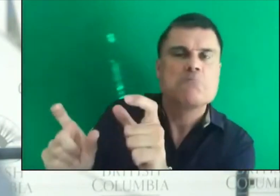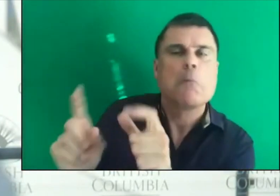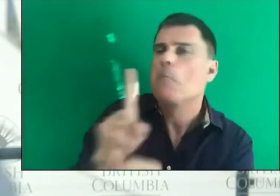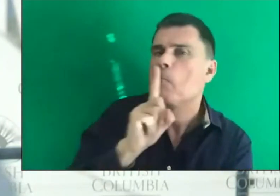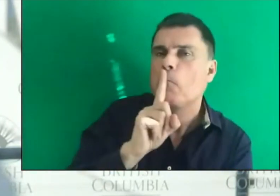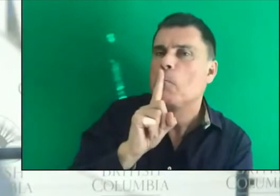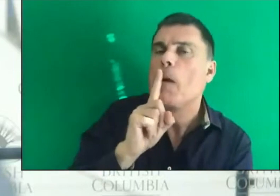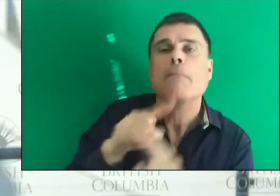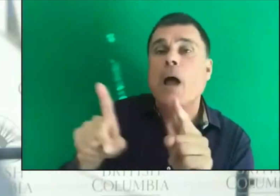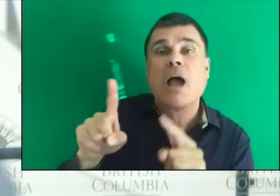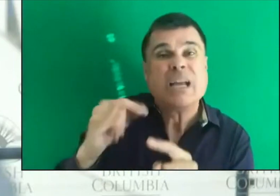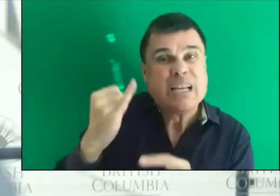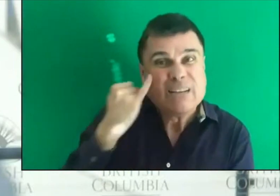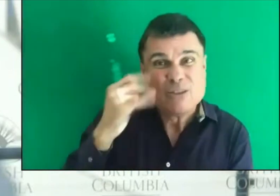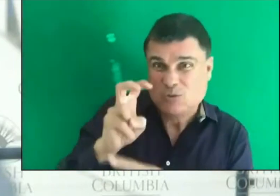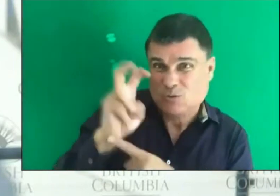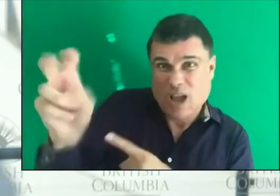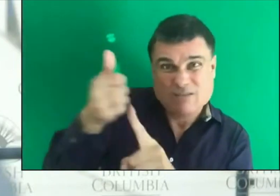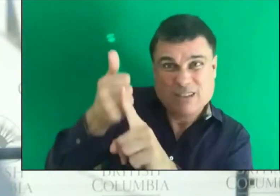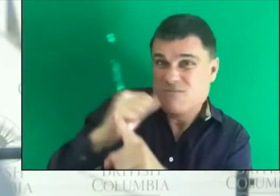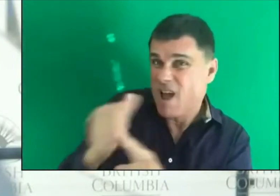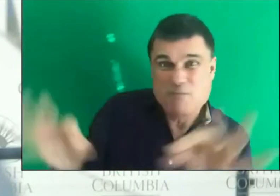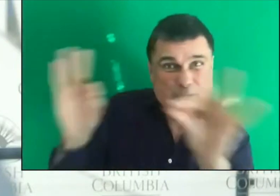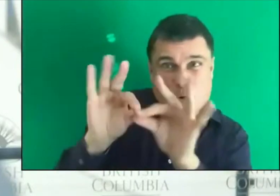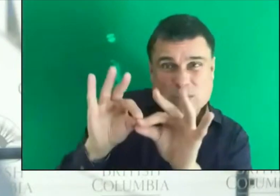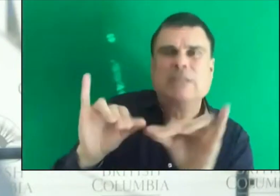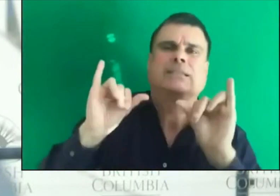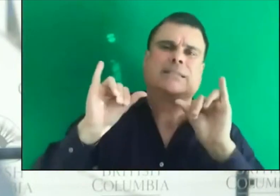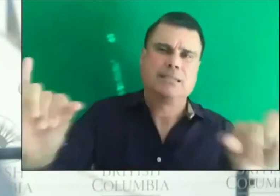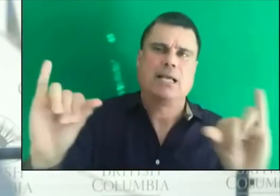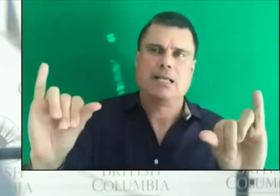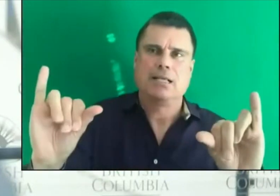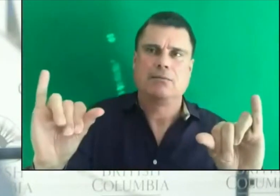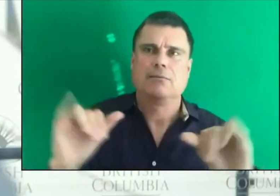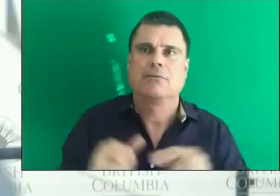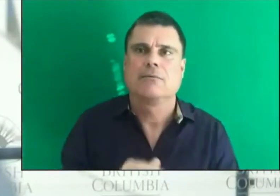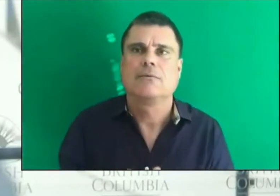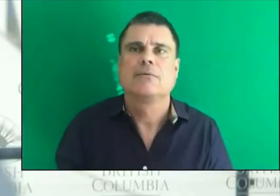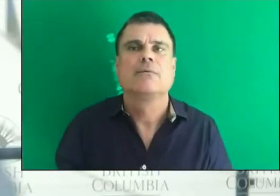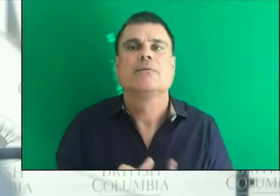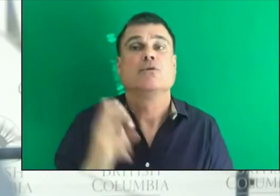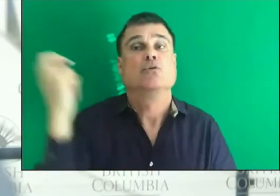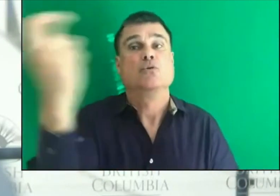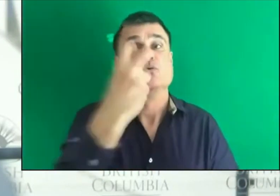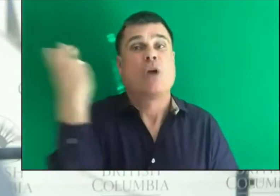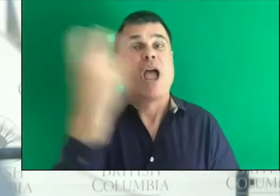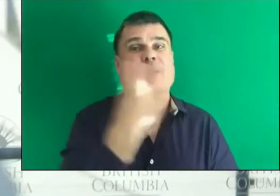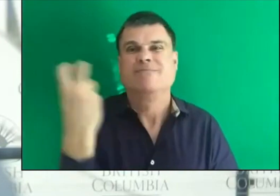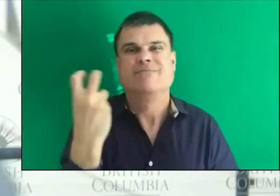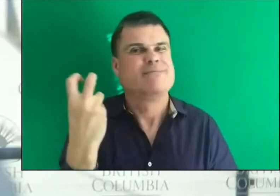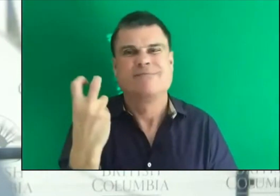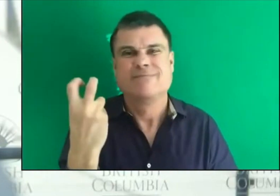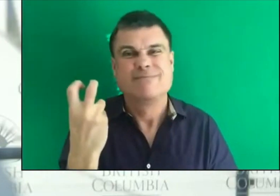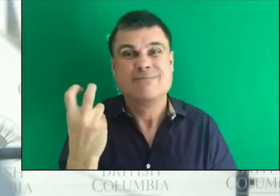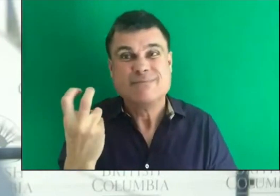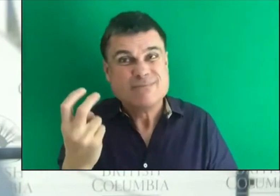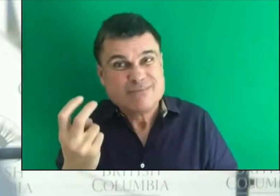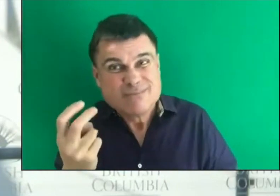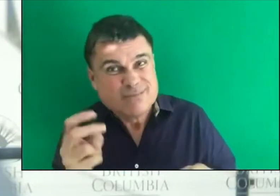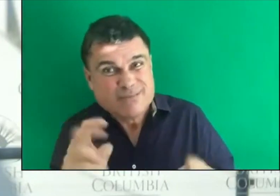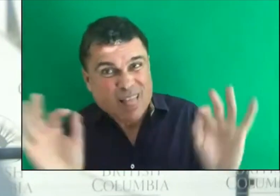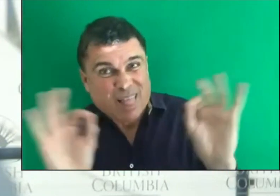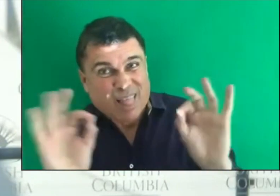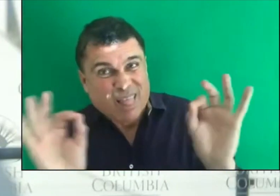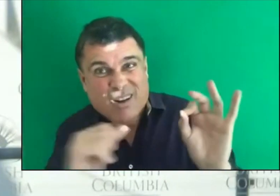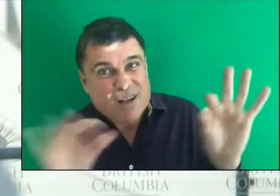in the same boat. So we are asking people not to come unless it's essential travel into this region right